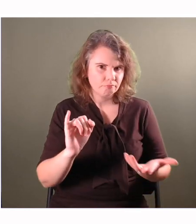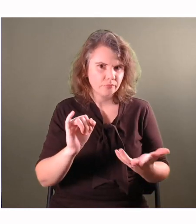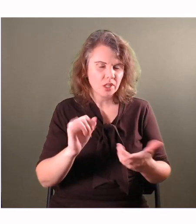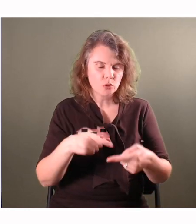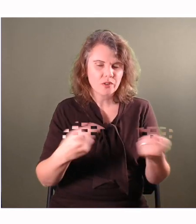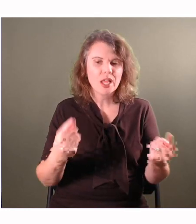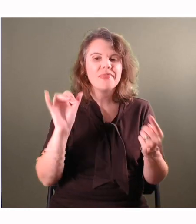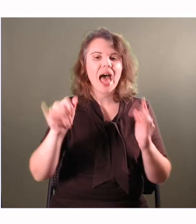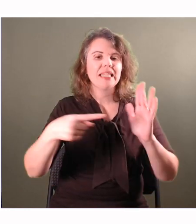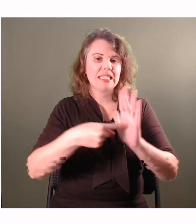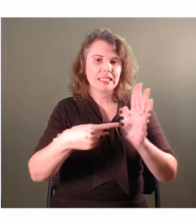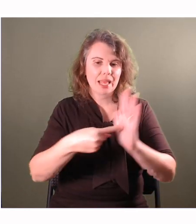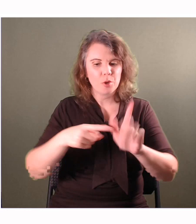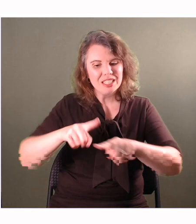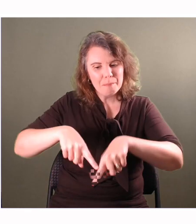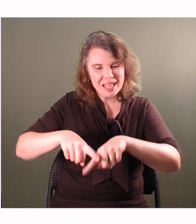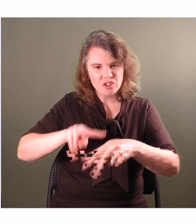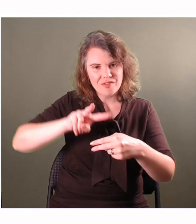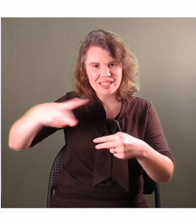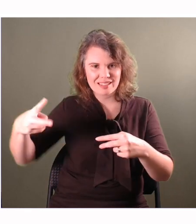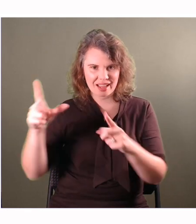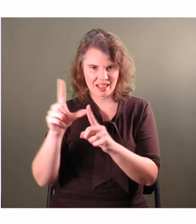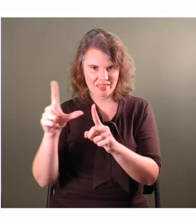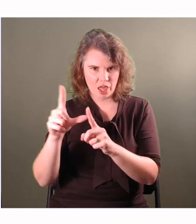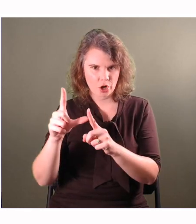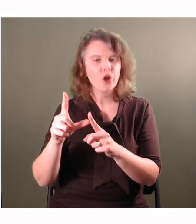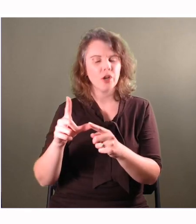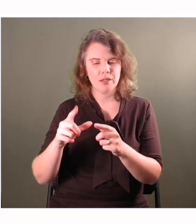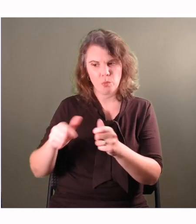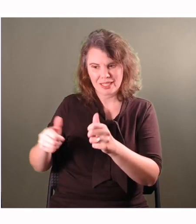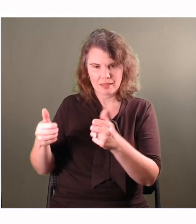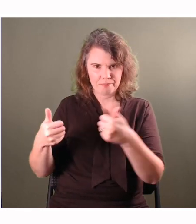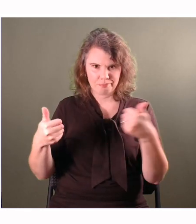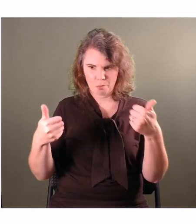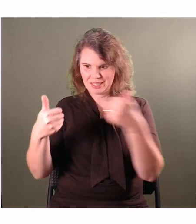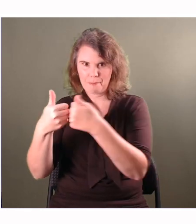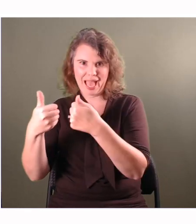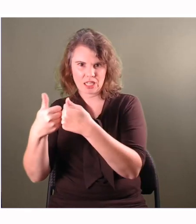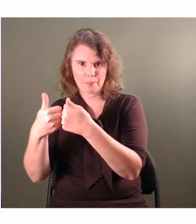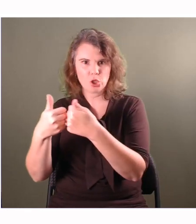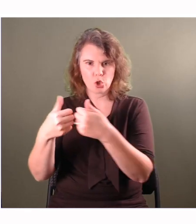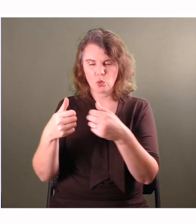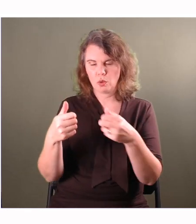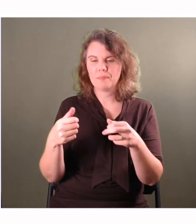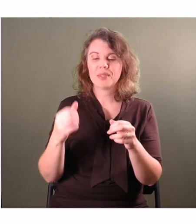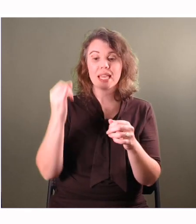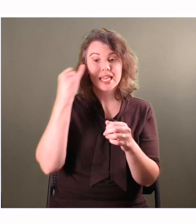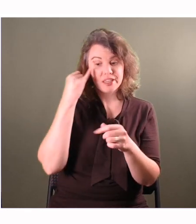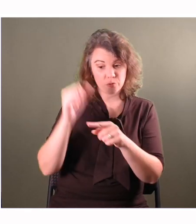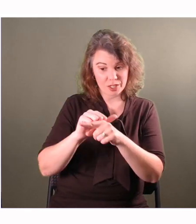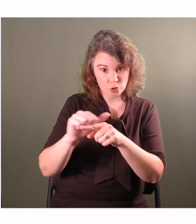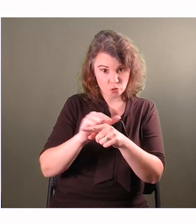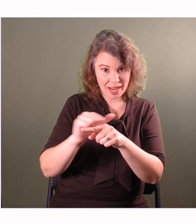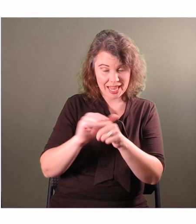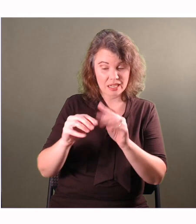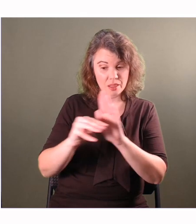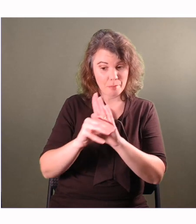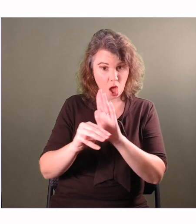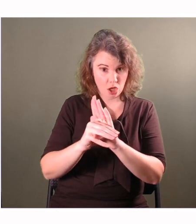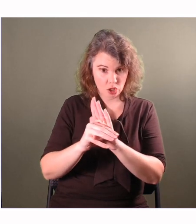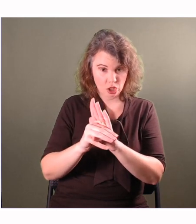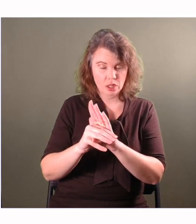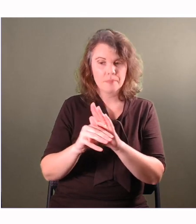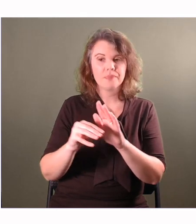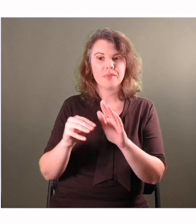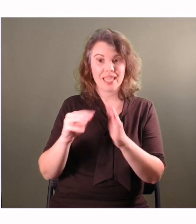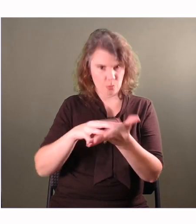In other words, the reverse. That's an example of a context-dependent or second-order rule. If we train our